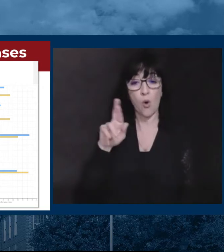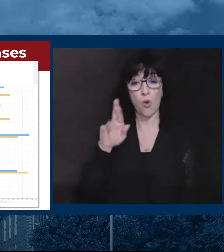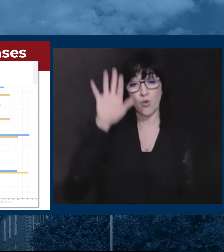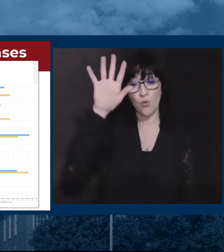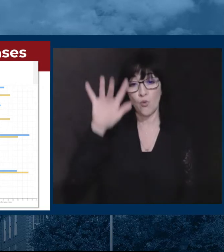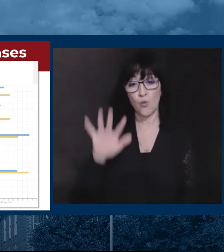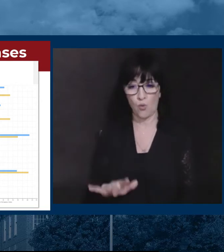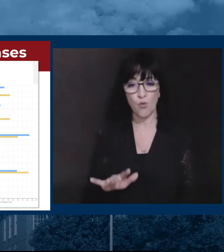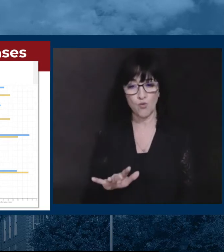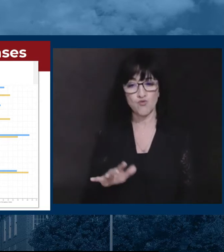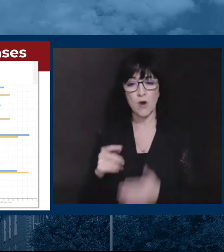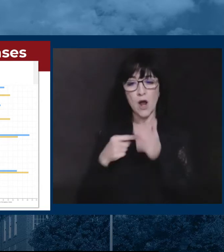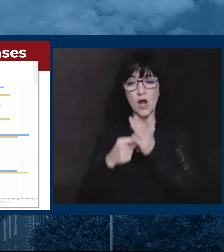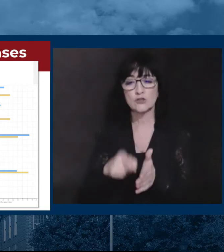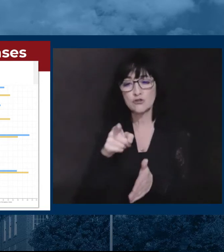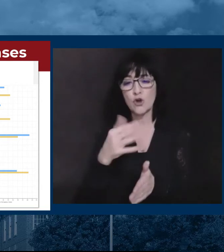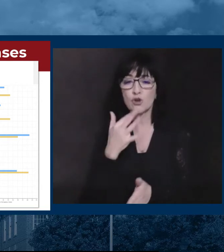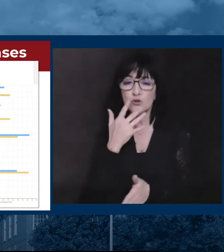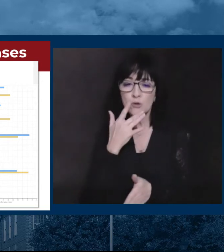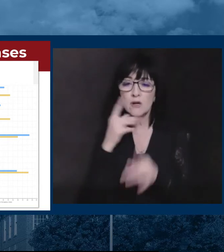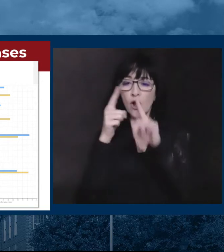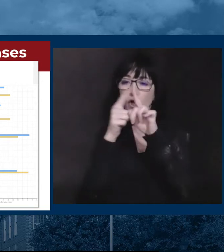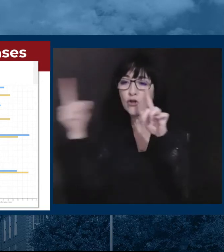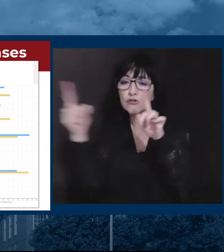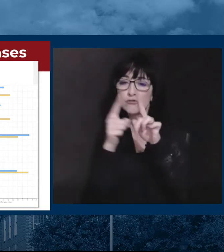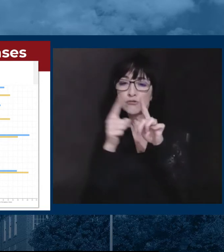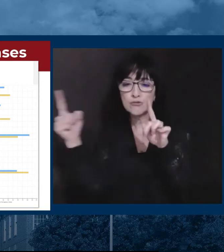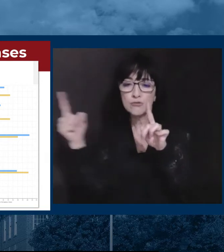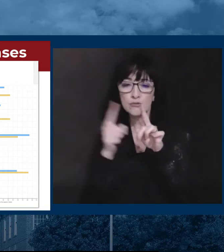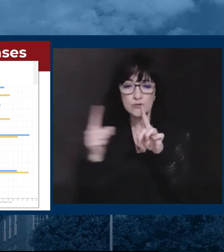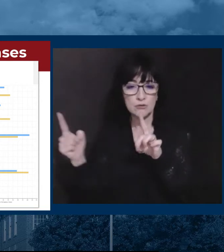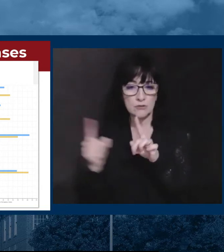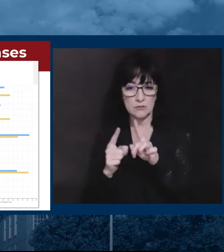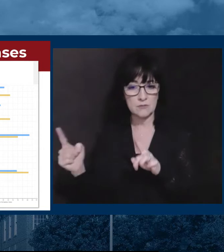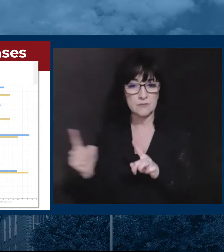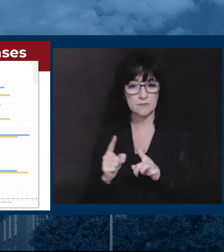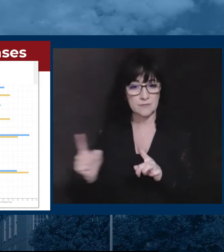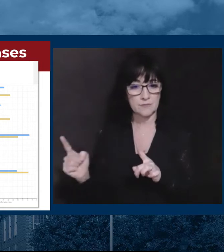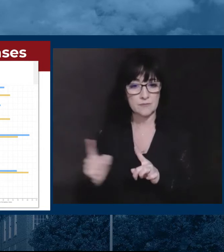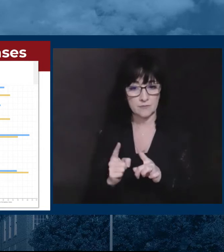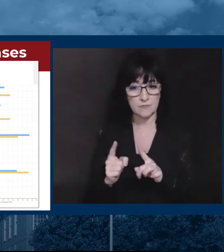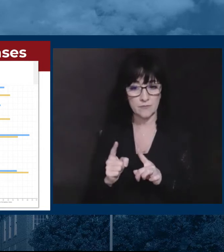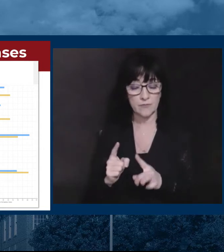that some of what you're seeing here, in fact, much of what you're seeing here is a reflection